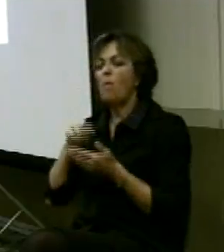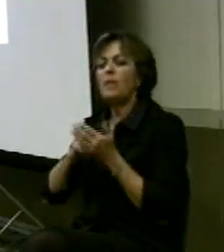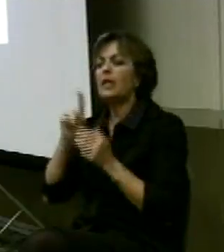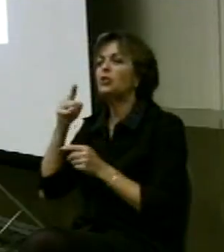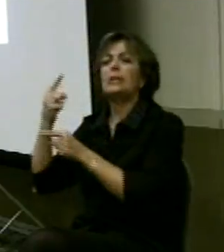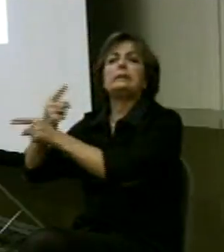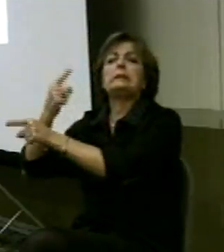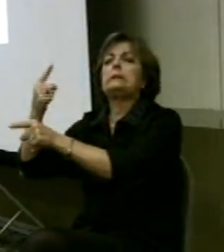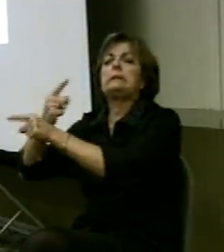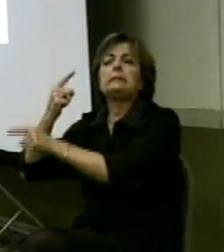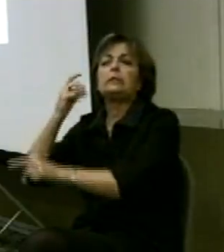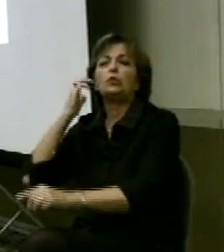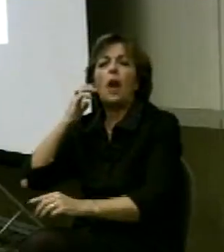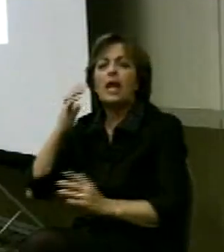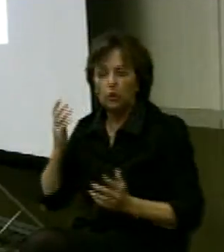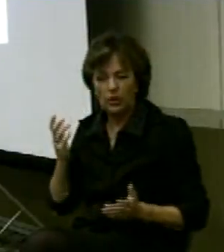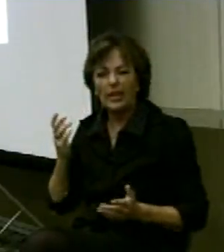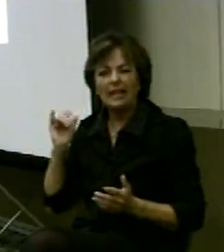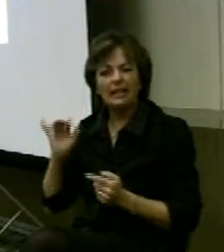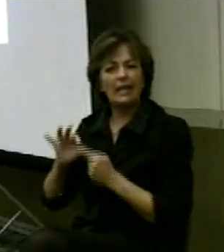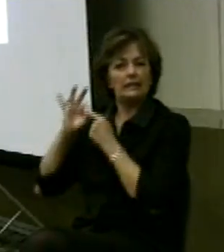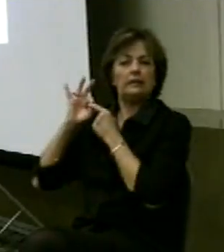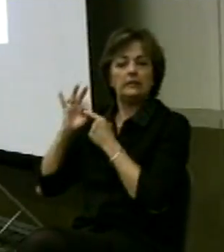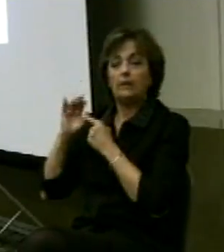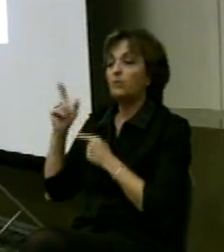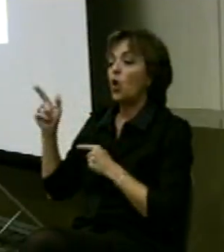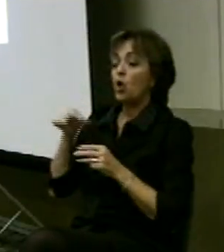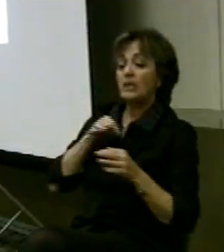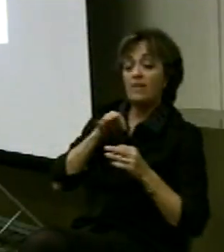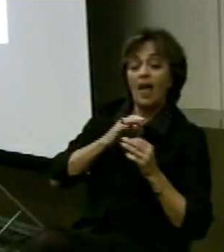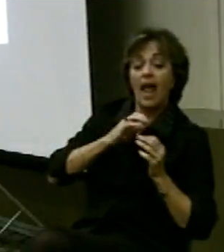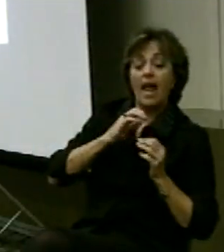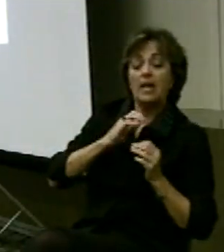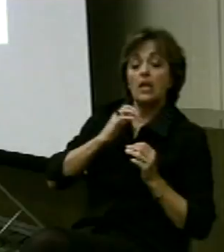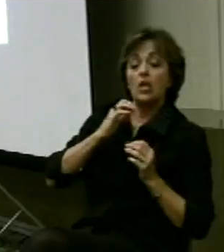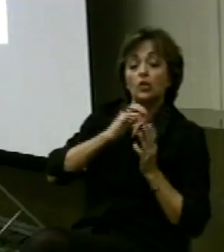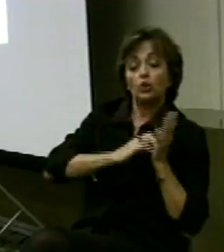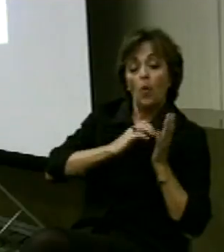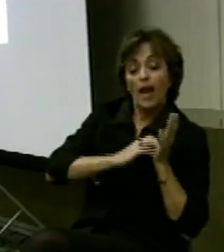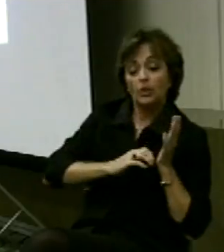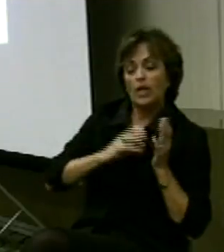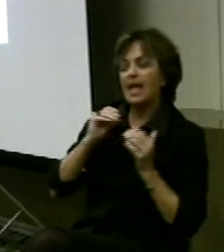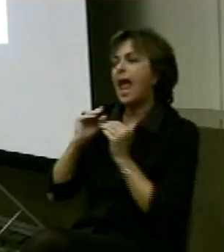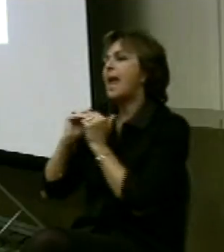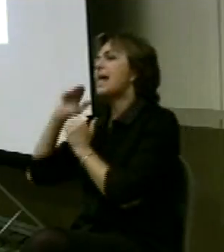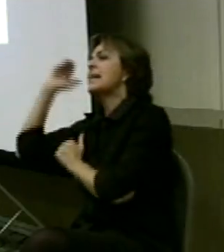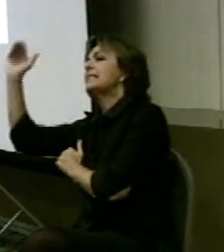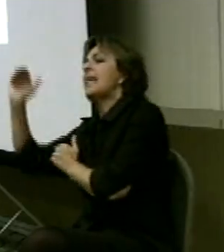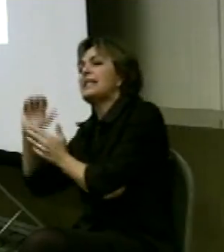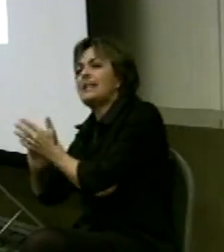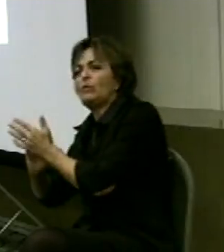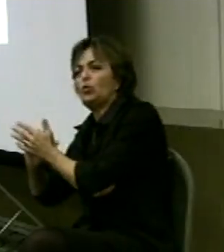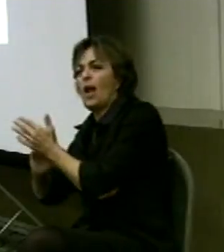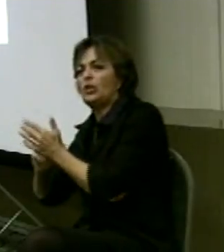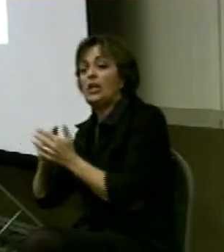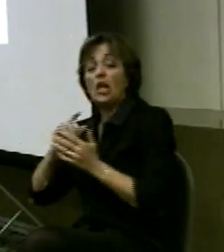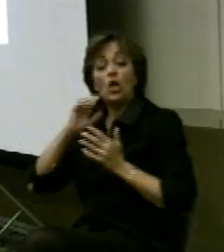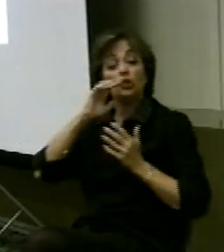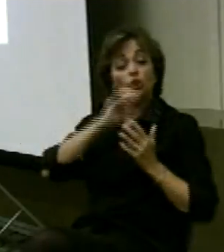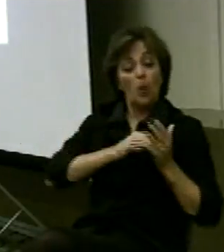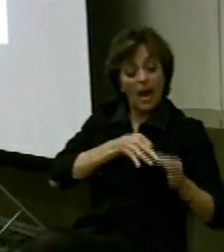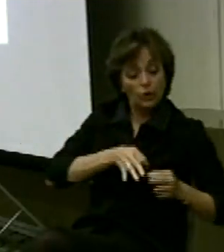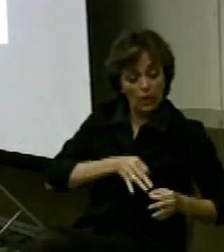so then maybe you would define scratching and excessive scratching. And so scratching would be